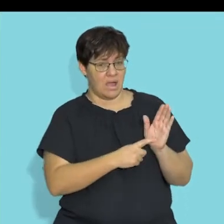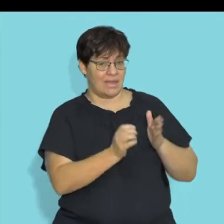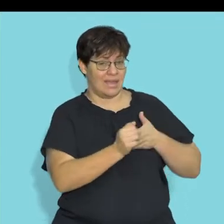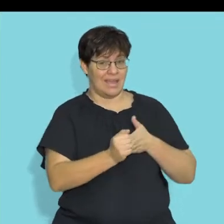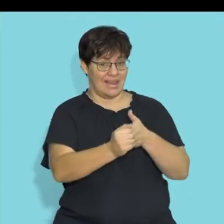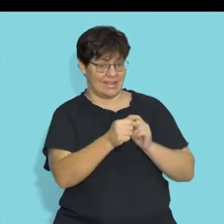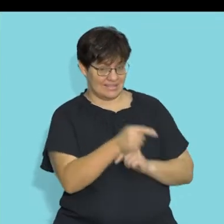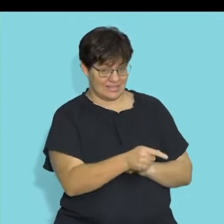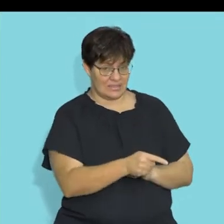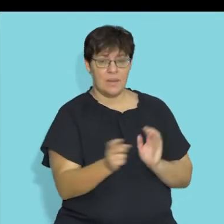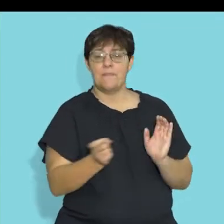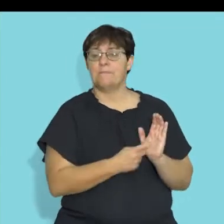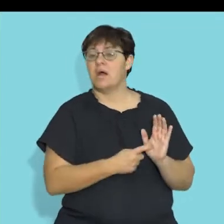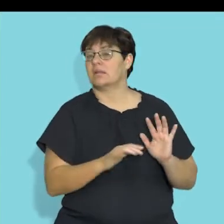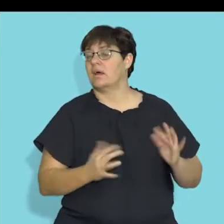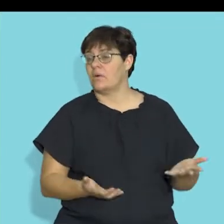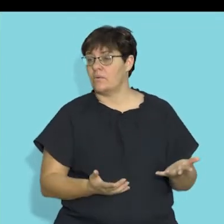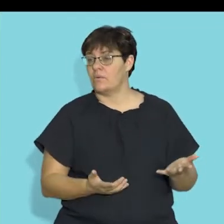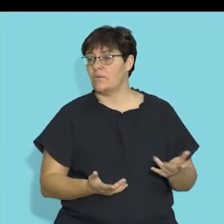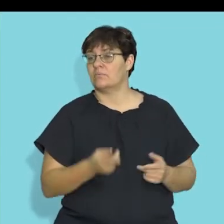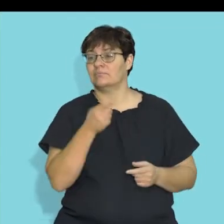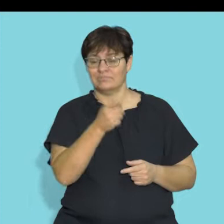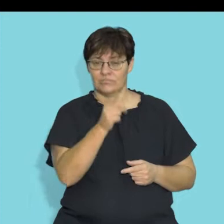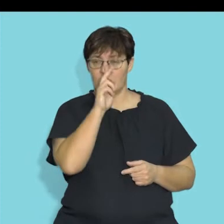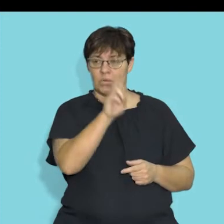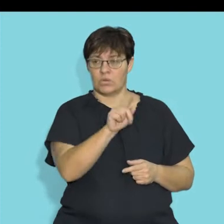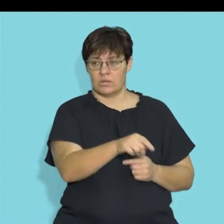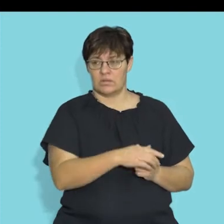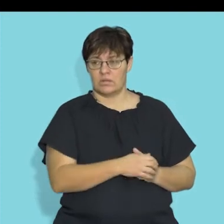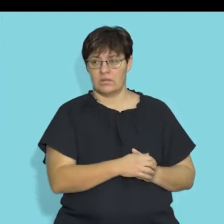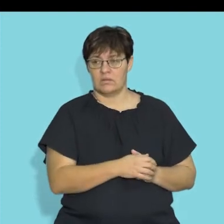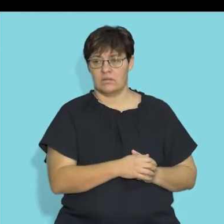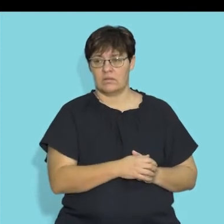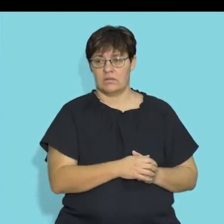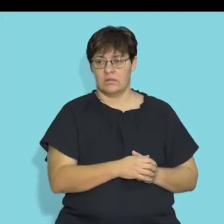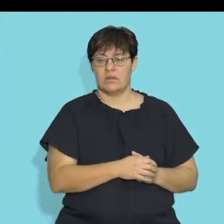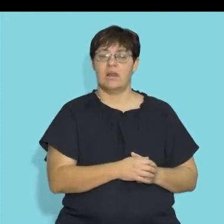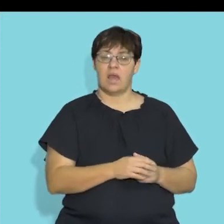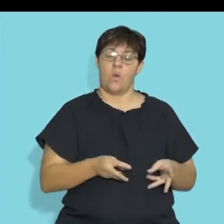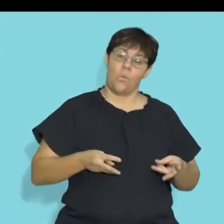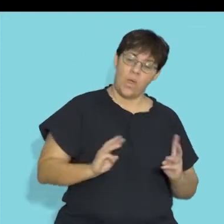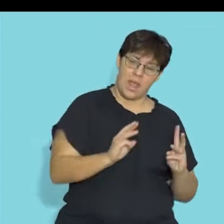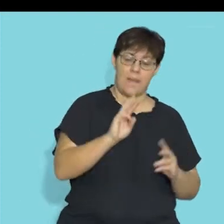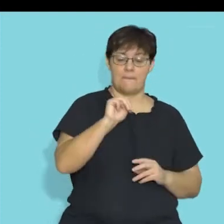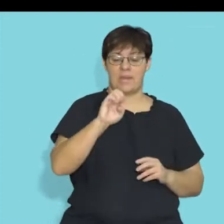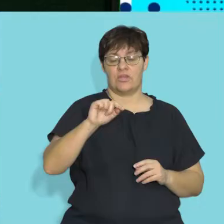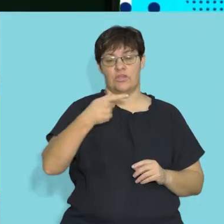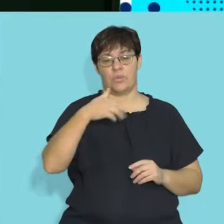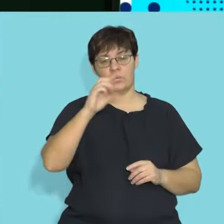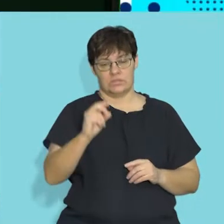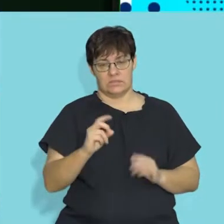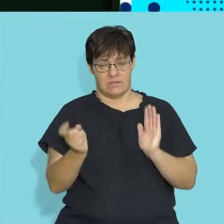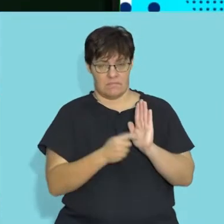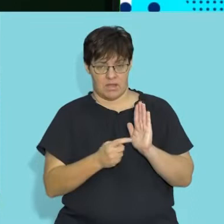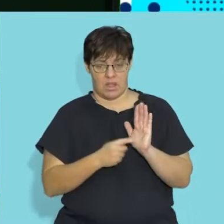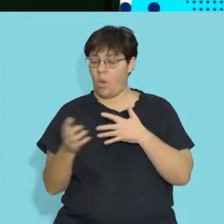marking guidelines that this is marked as a figure that looks like that, which we call a method mark,